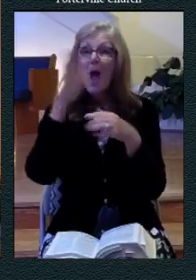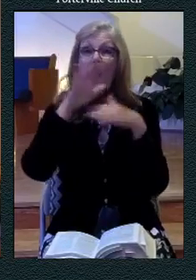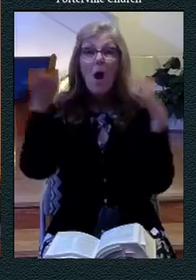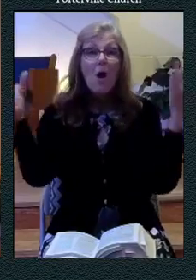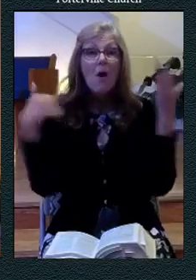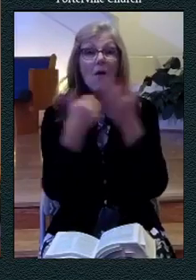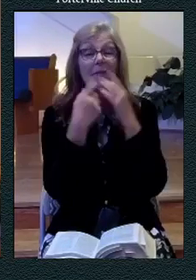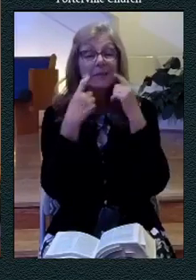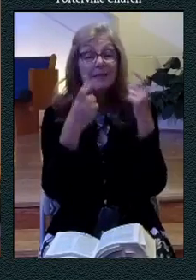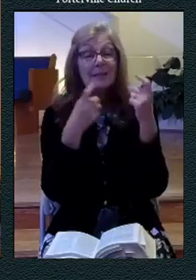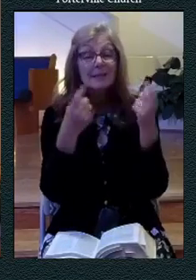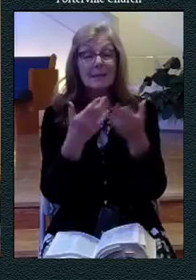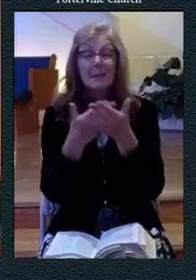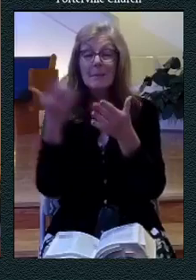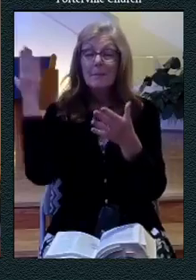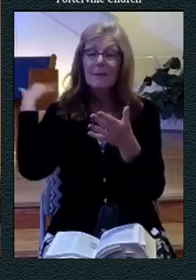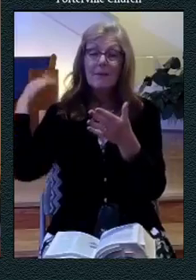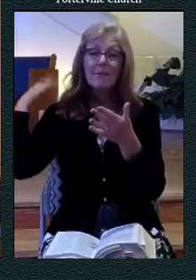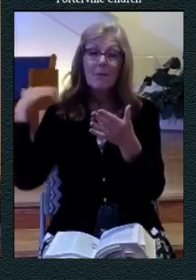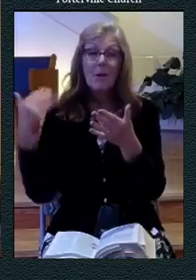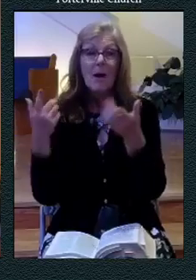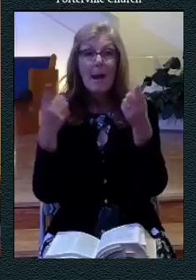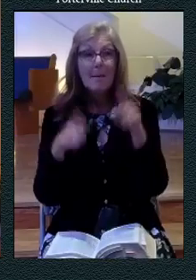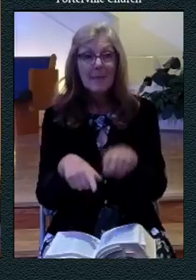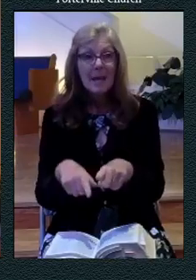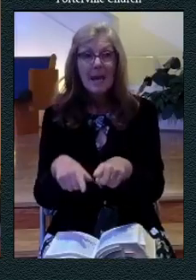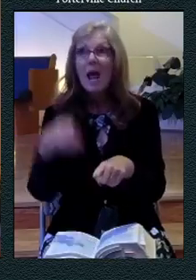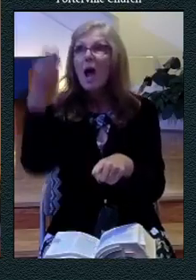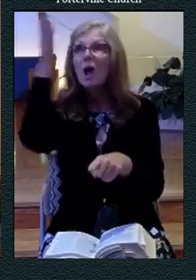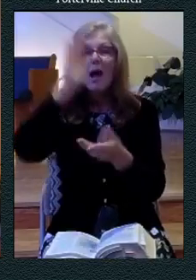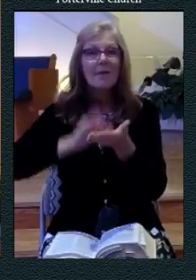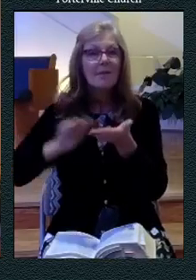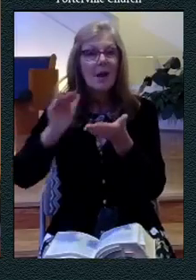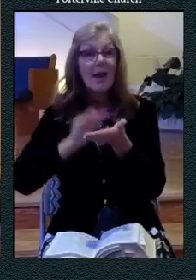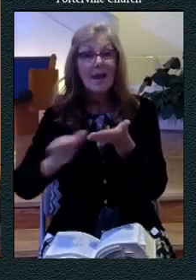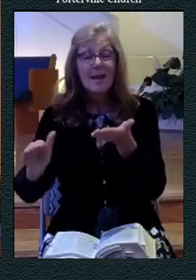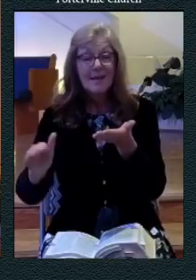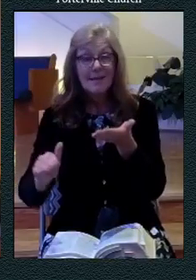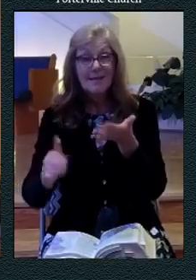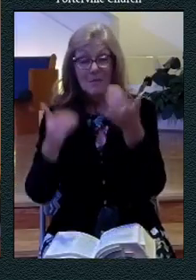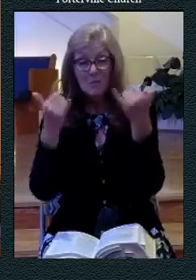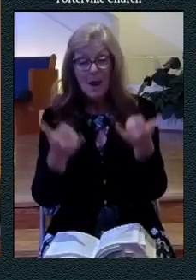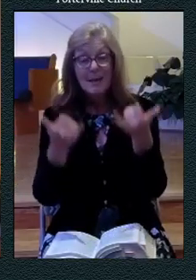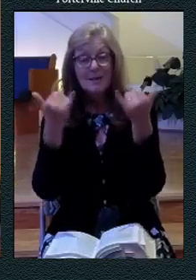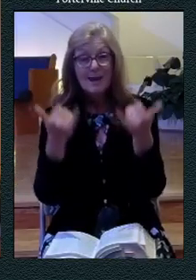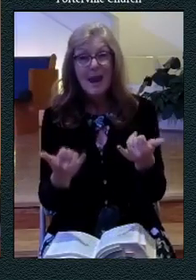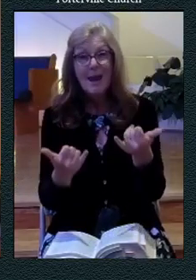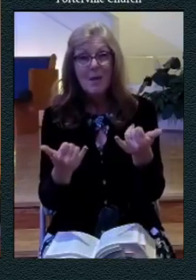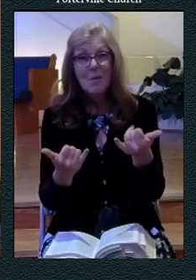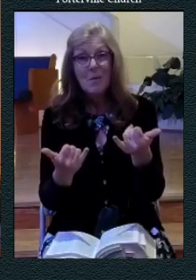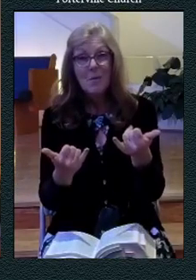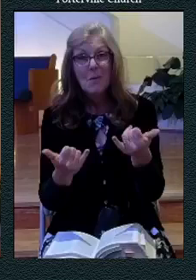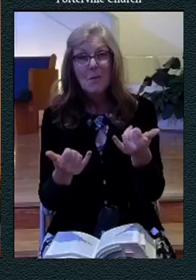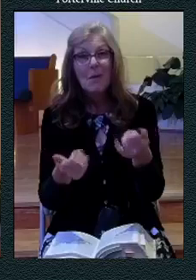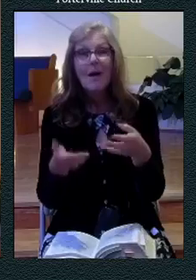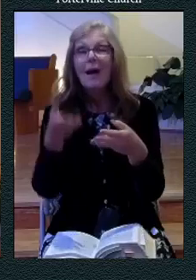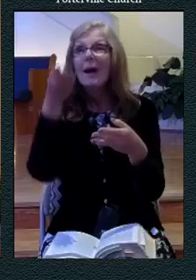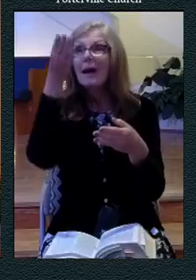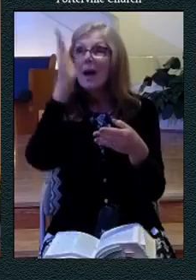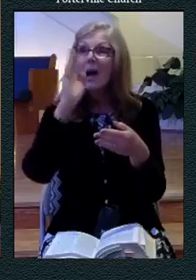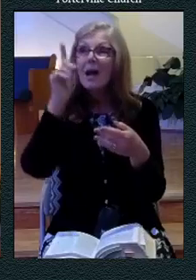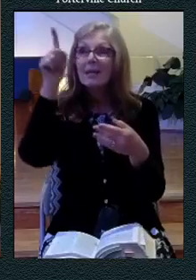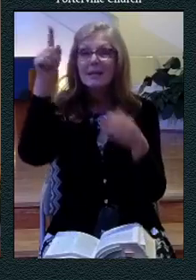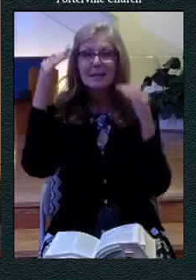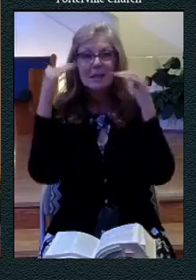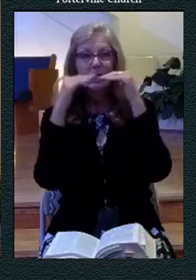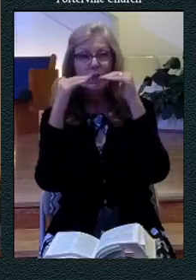committed. For the demonstration, I say, of his righteousness at the present time, so that he would be just